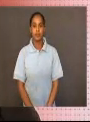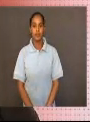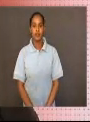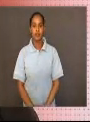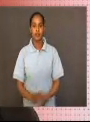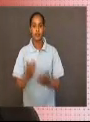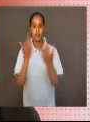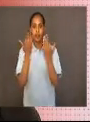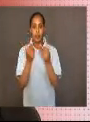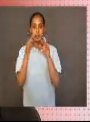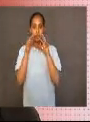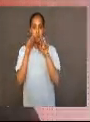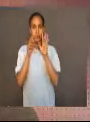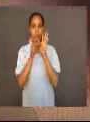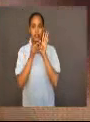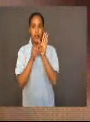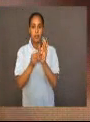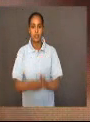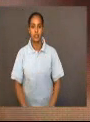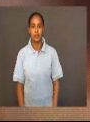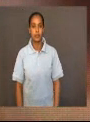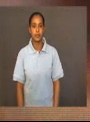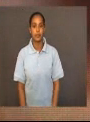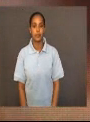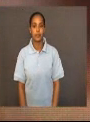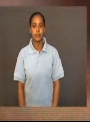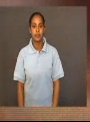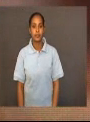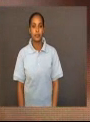Let us look at an example.